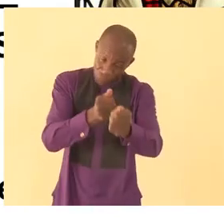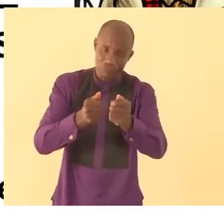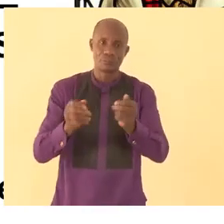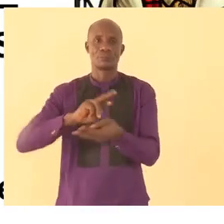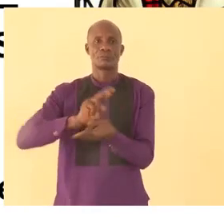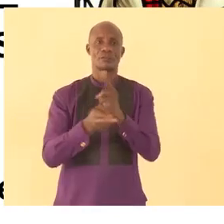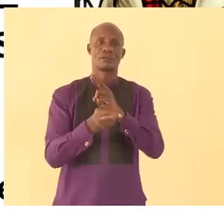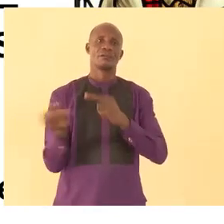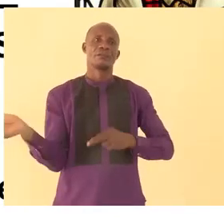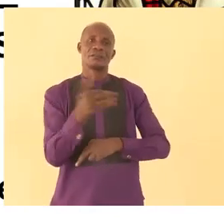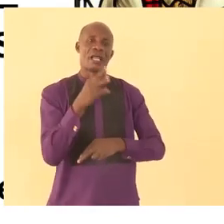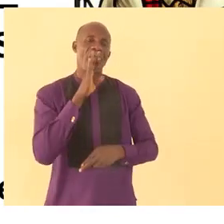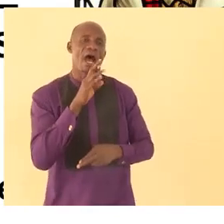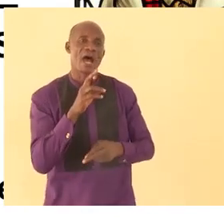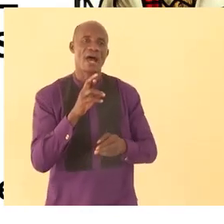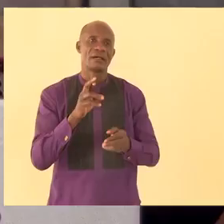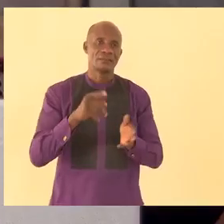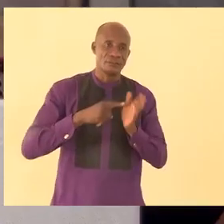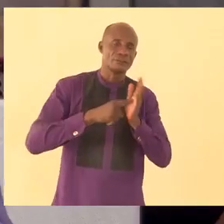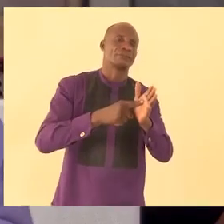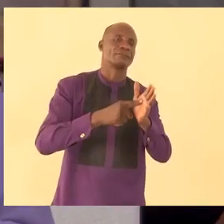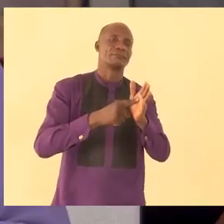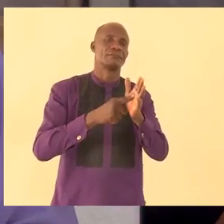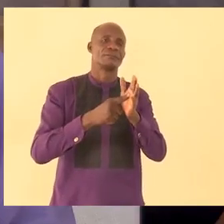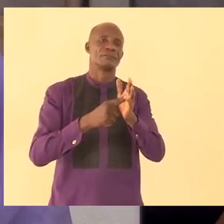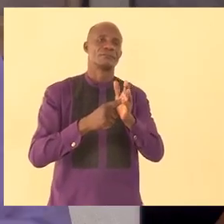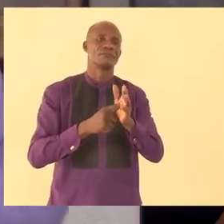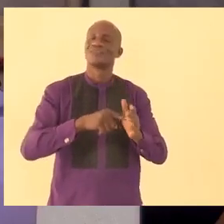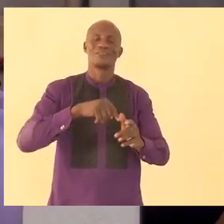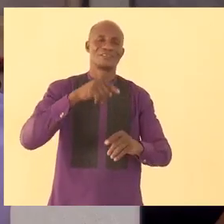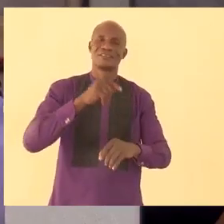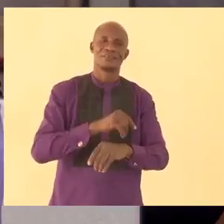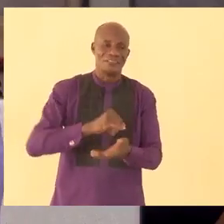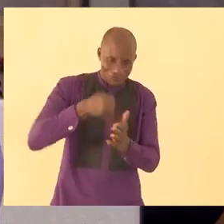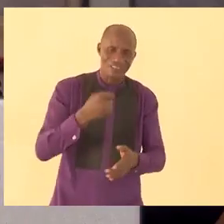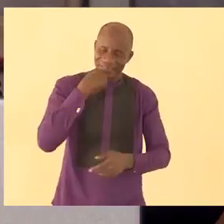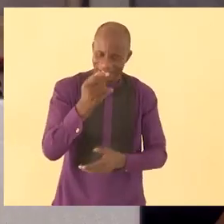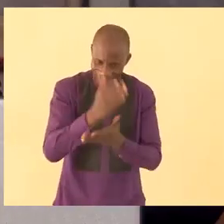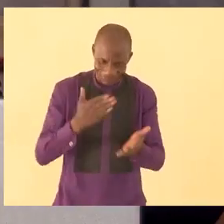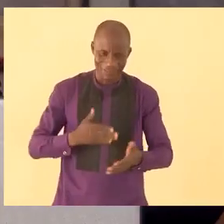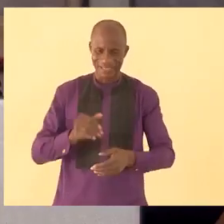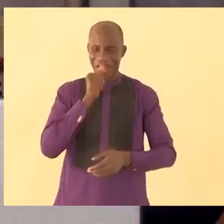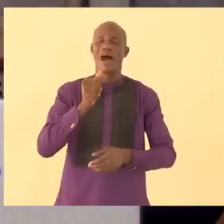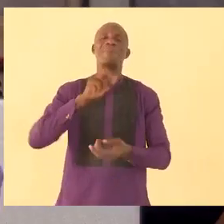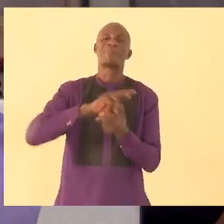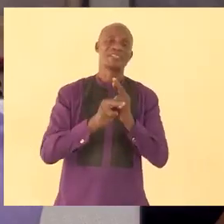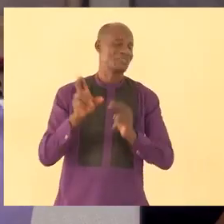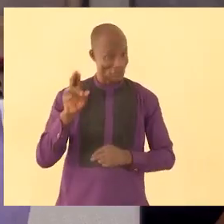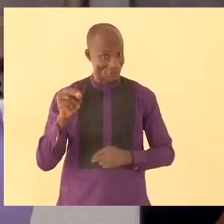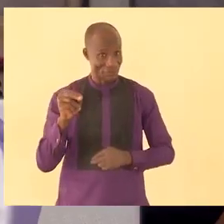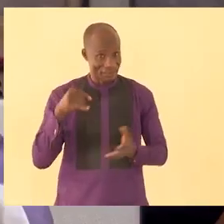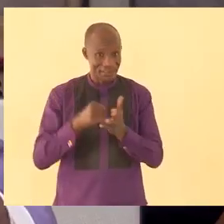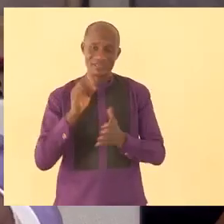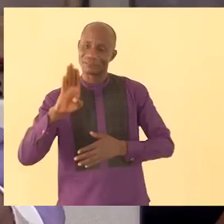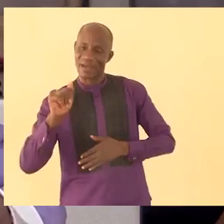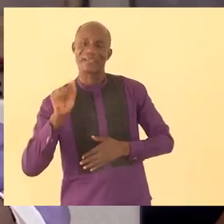repentance. They are an expression of conversion. You don't tell somebody I'm converted and you are not showing all this. No, no, no. The evidence,